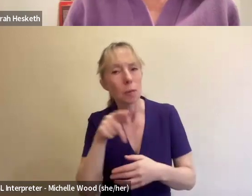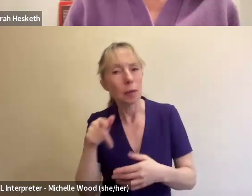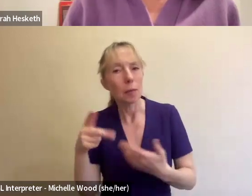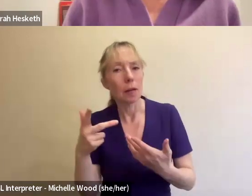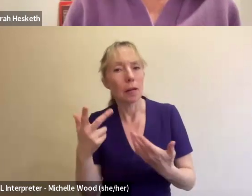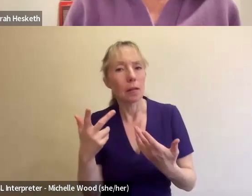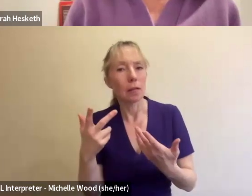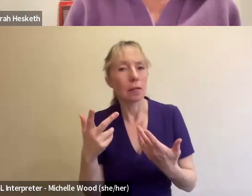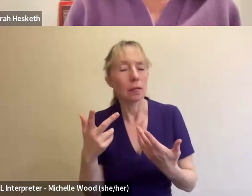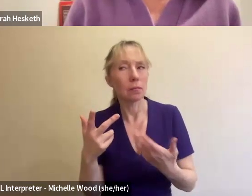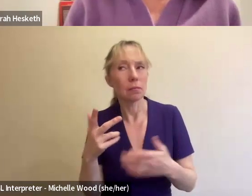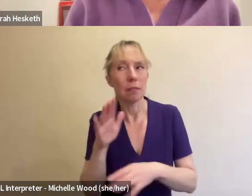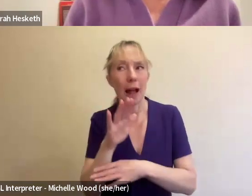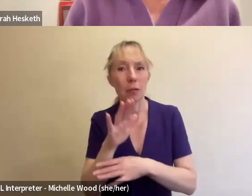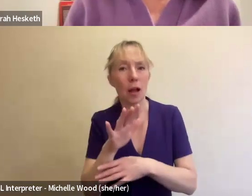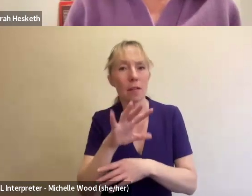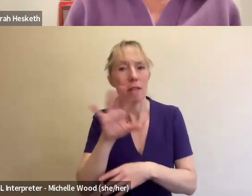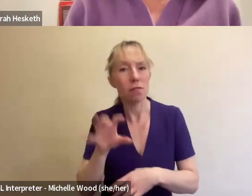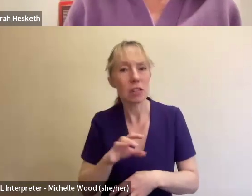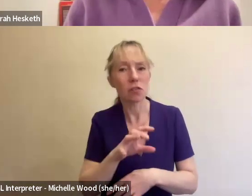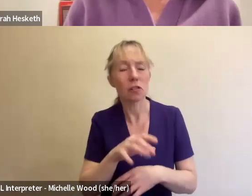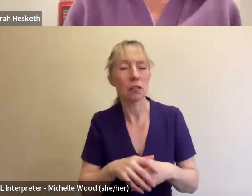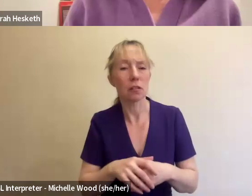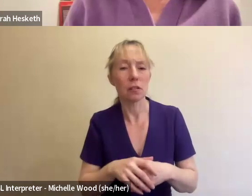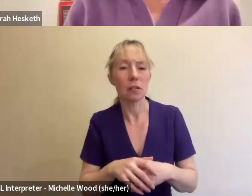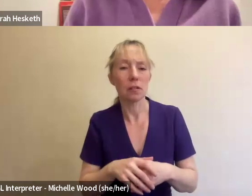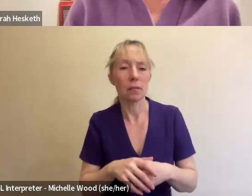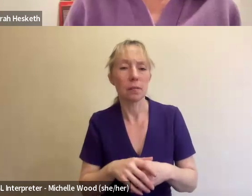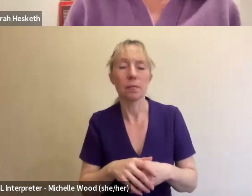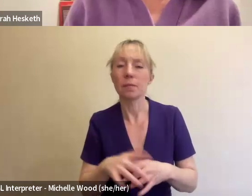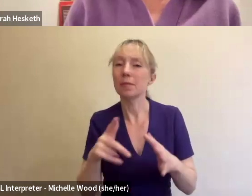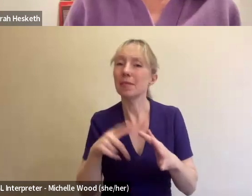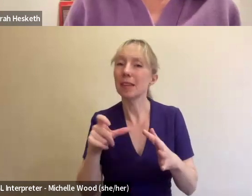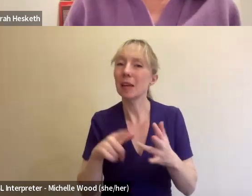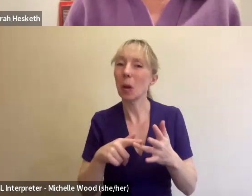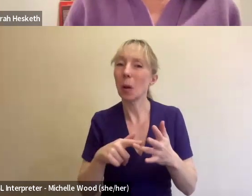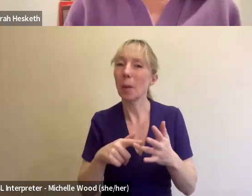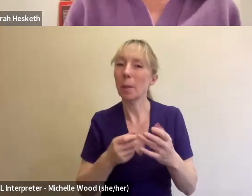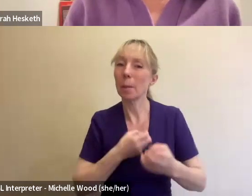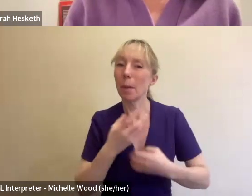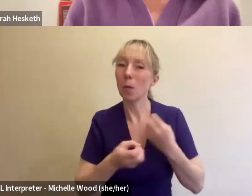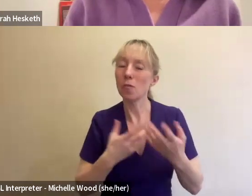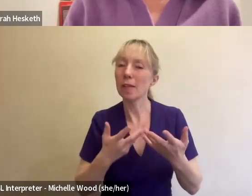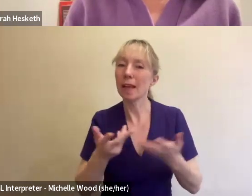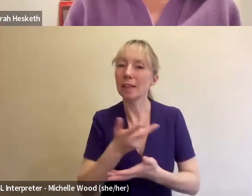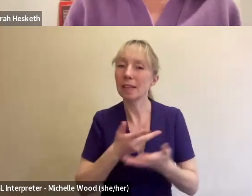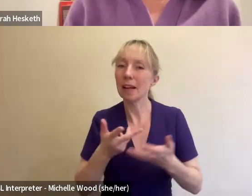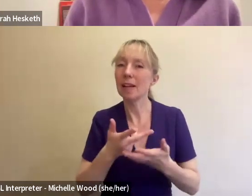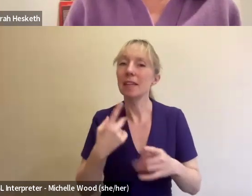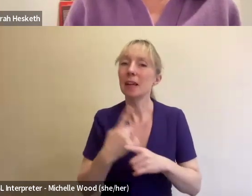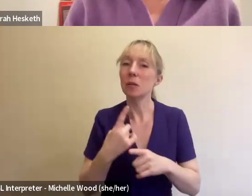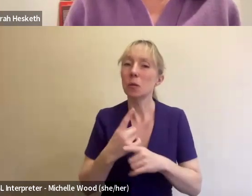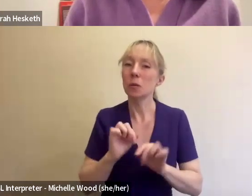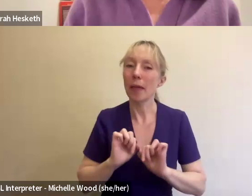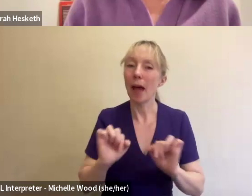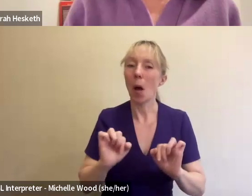then, like, for example, this the eco poetry that they're talking about, they're talking to their own people, but,